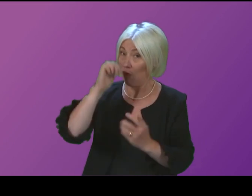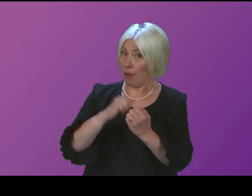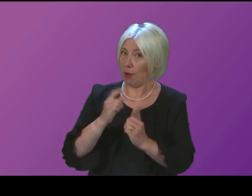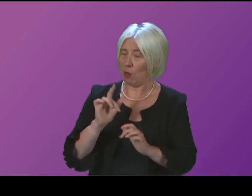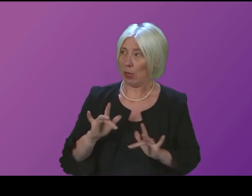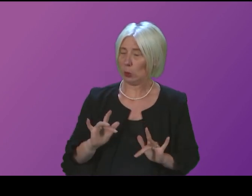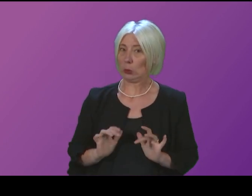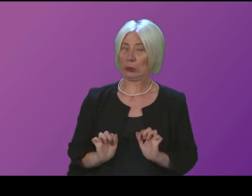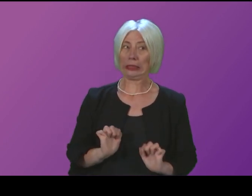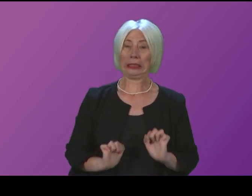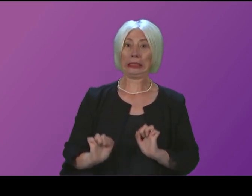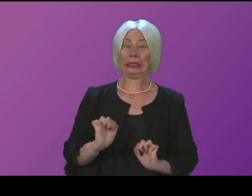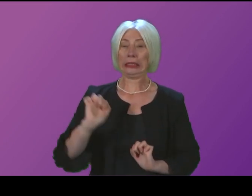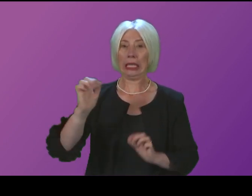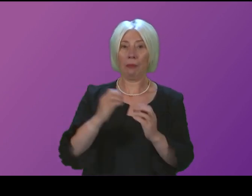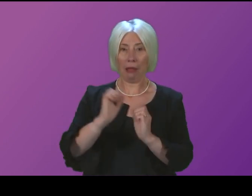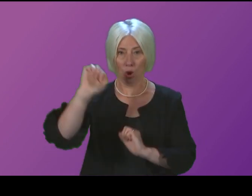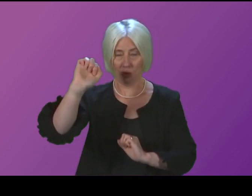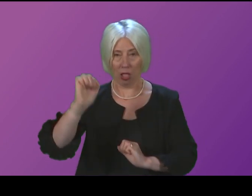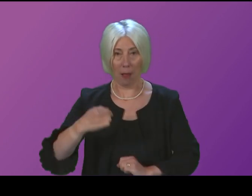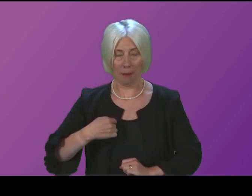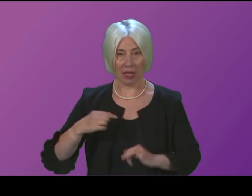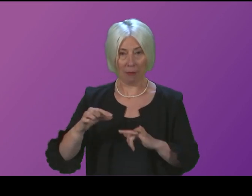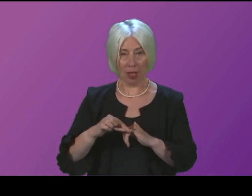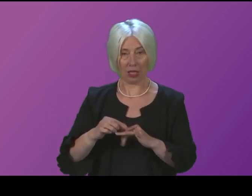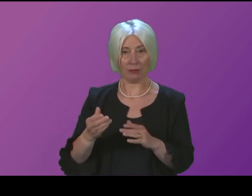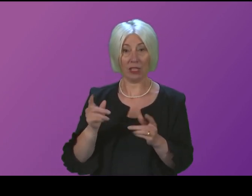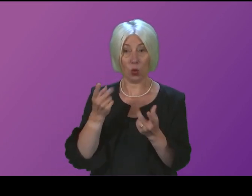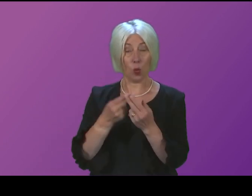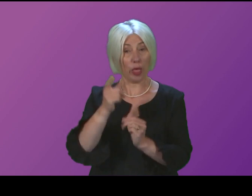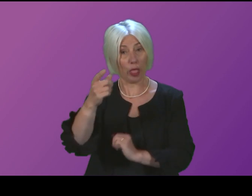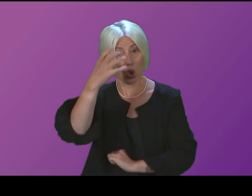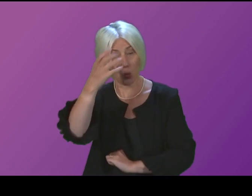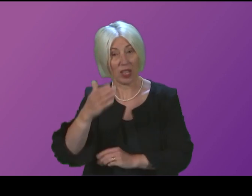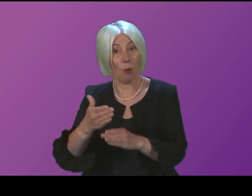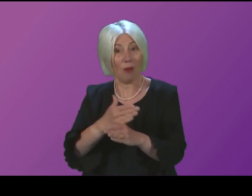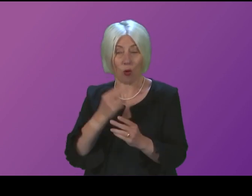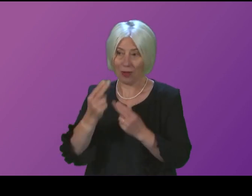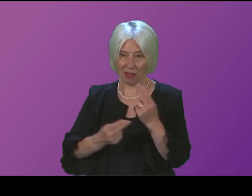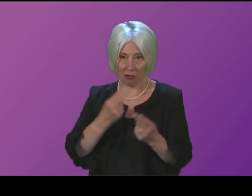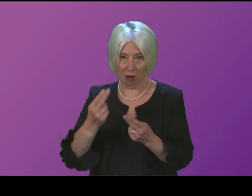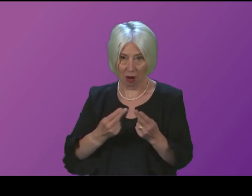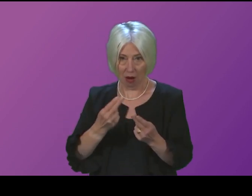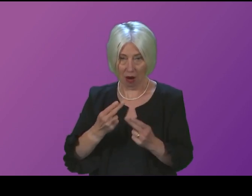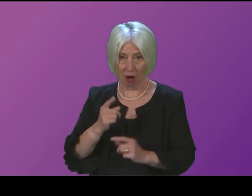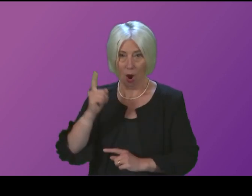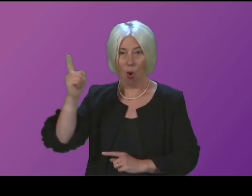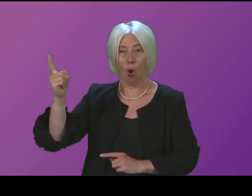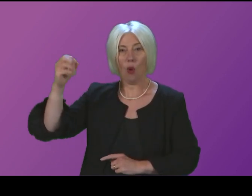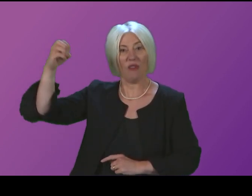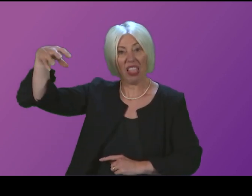Balmoral. My husband and I were with the Queen before dinner when the drawing room light started to